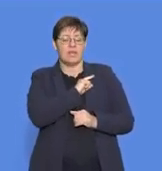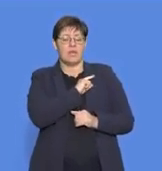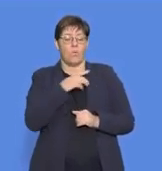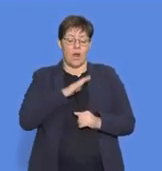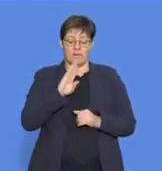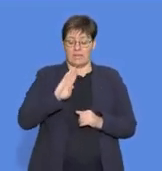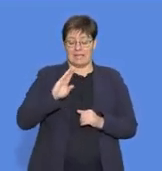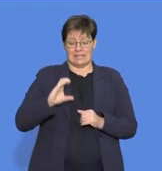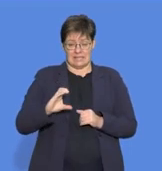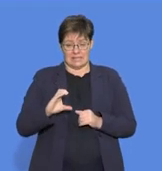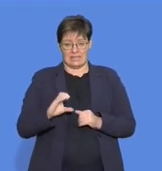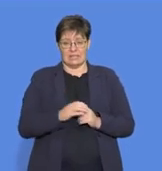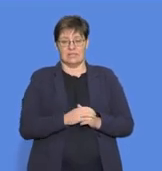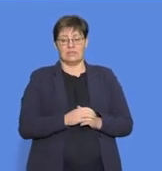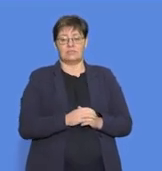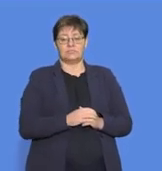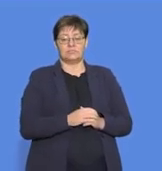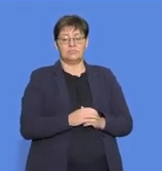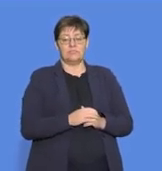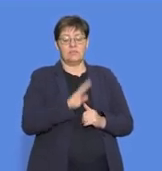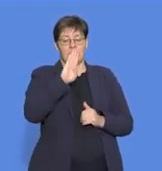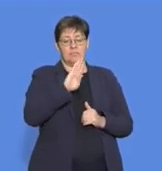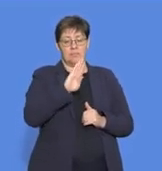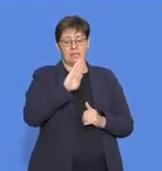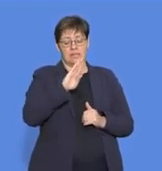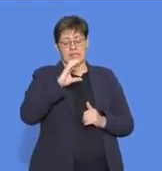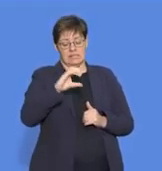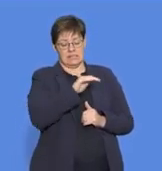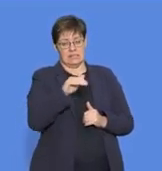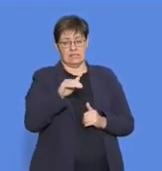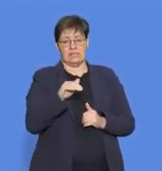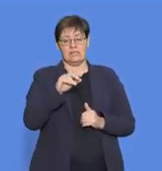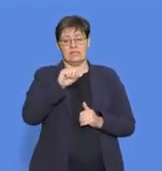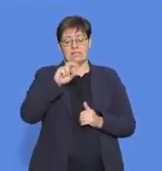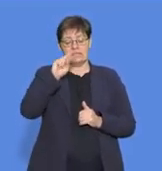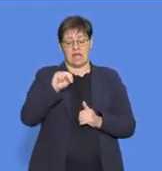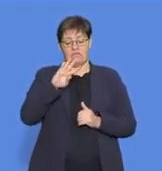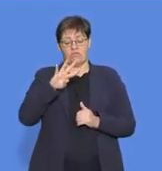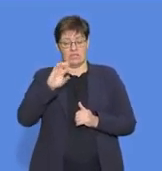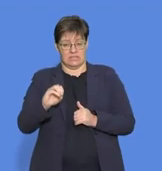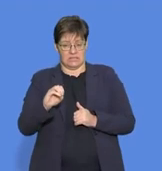to find BC and we're going to use the sine of the angle across it, so sine of 40.